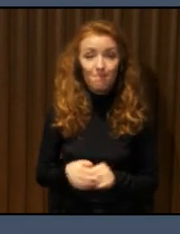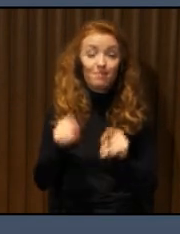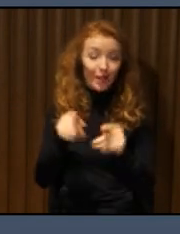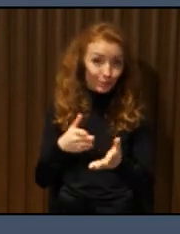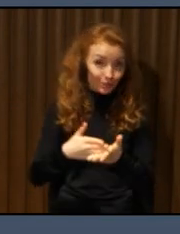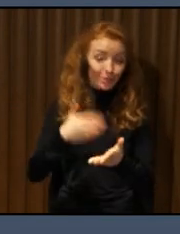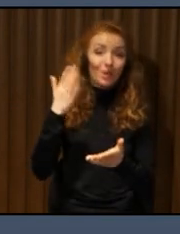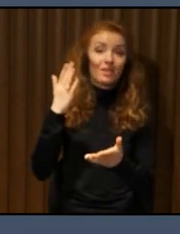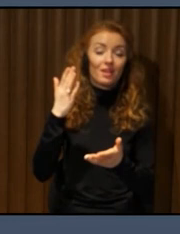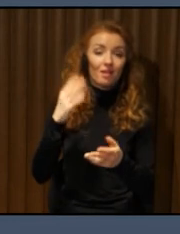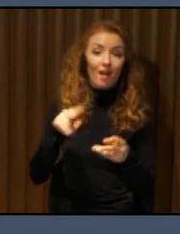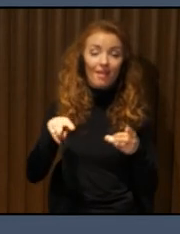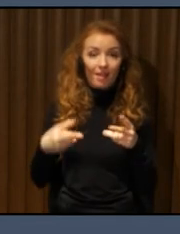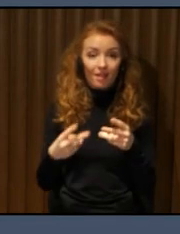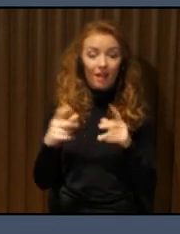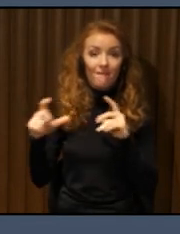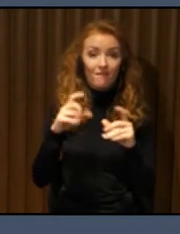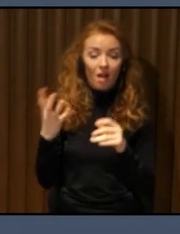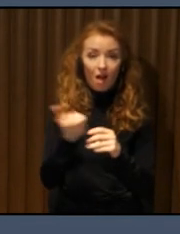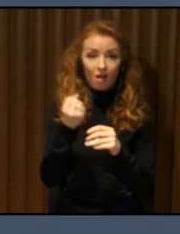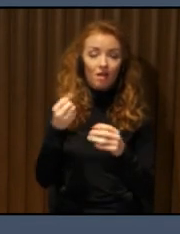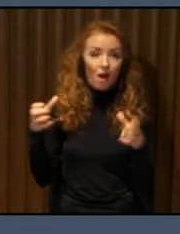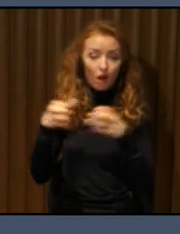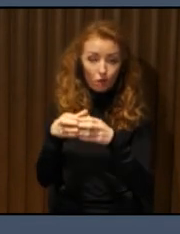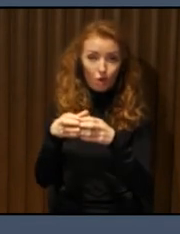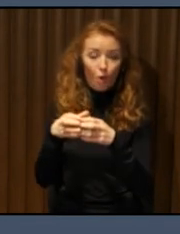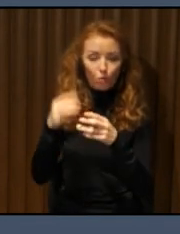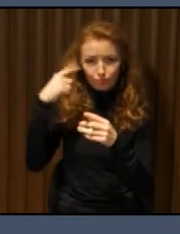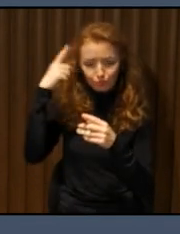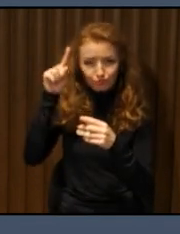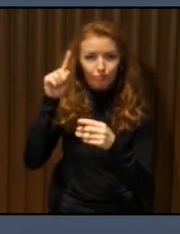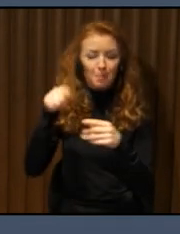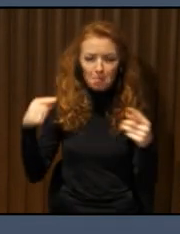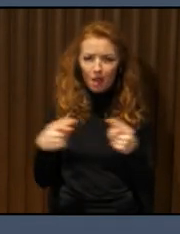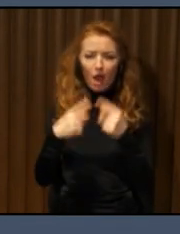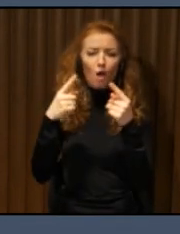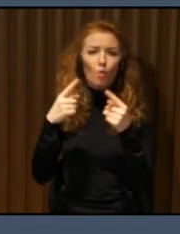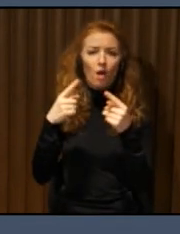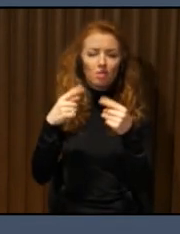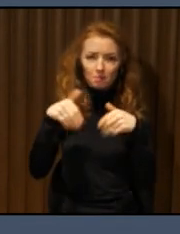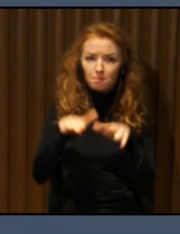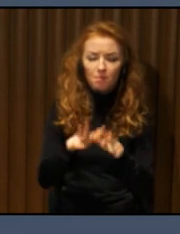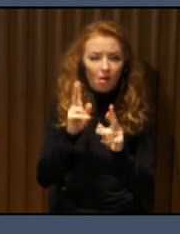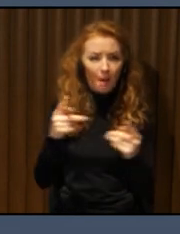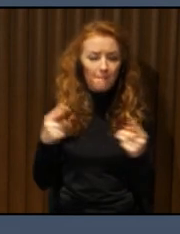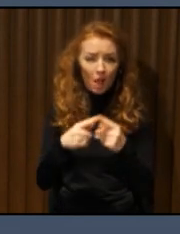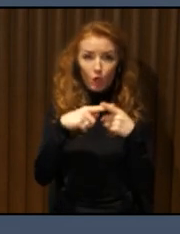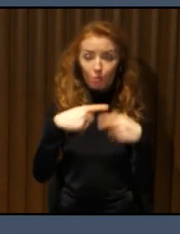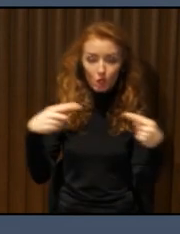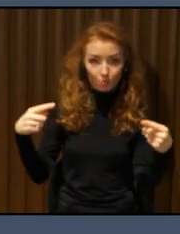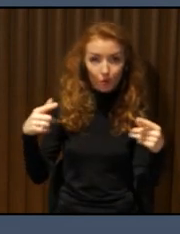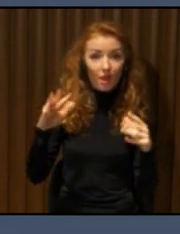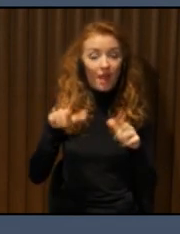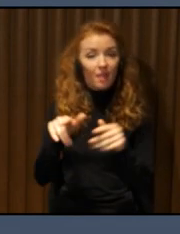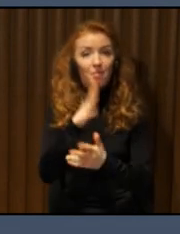product engineers and disabled people that enabled better understanding of their needs. In the end of the developing process, 13 new products were born,